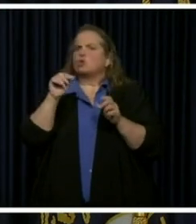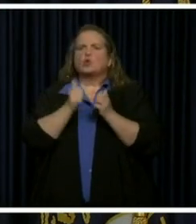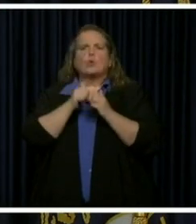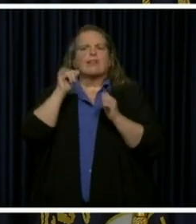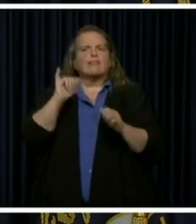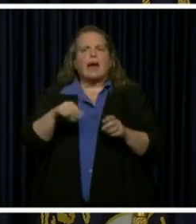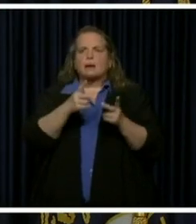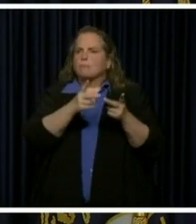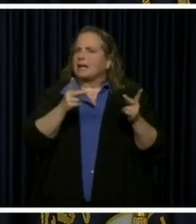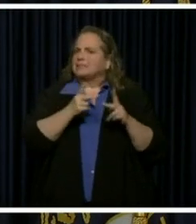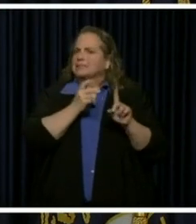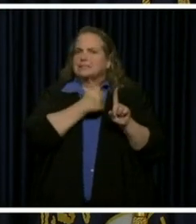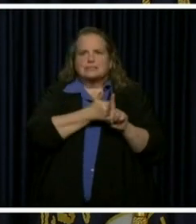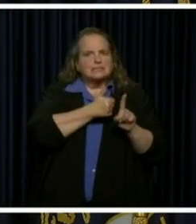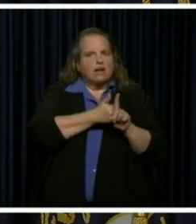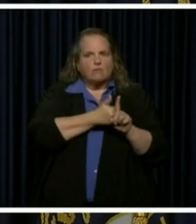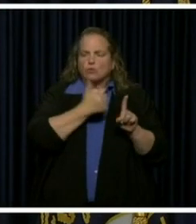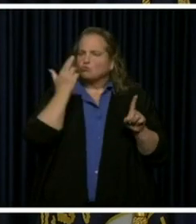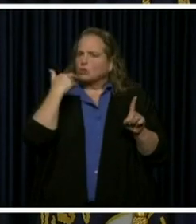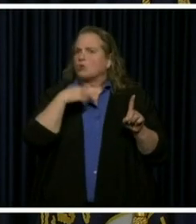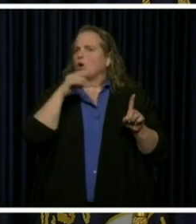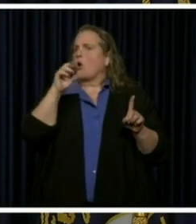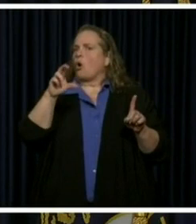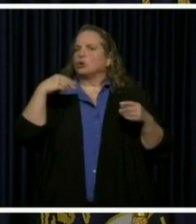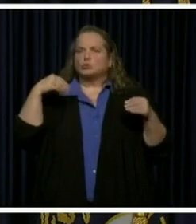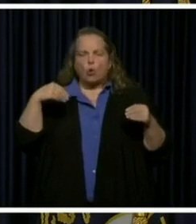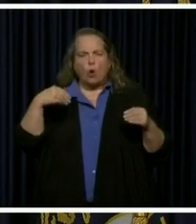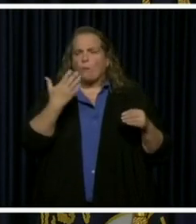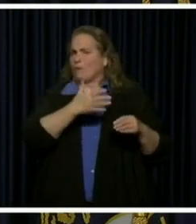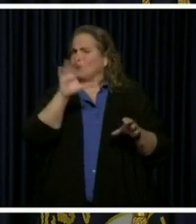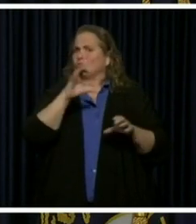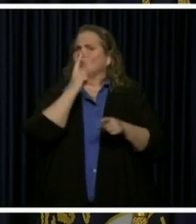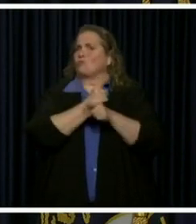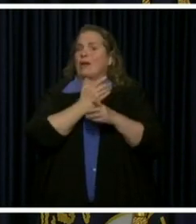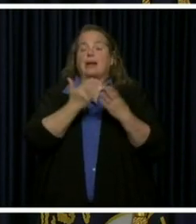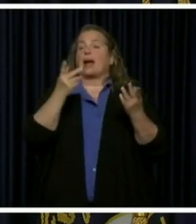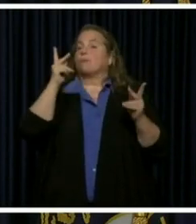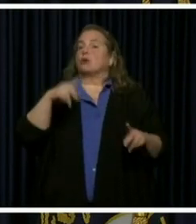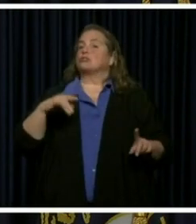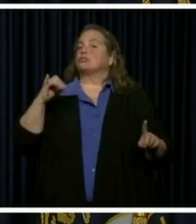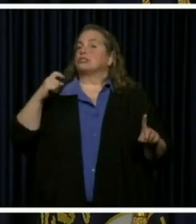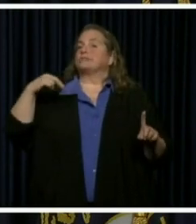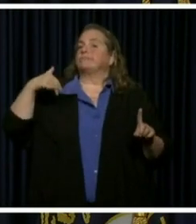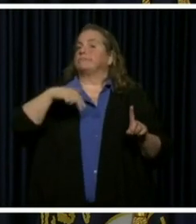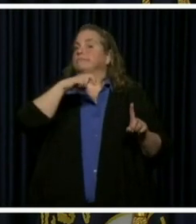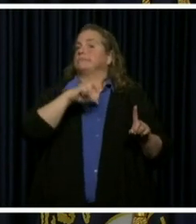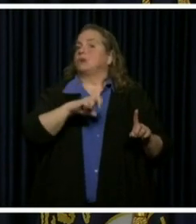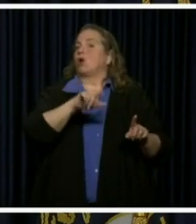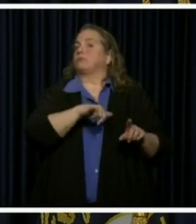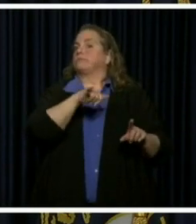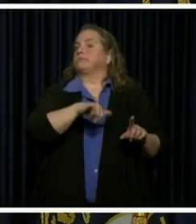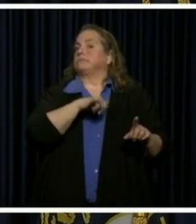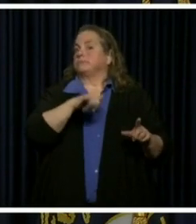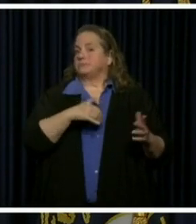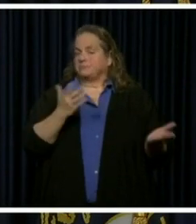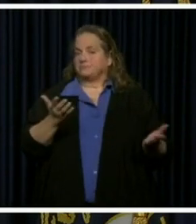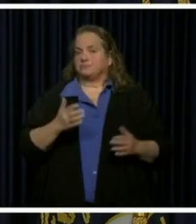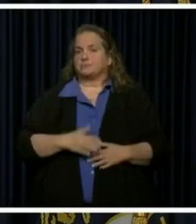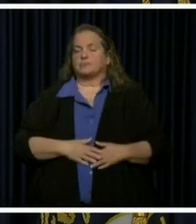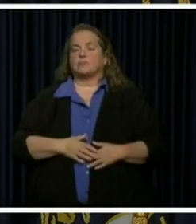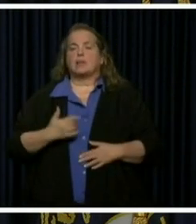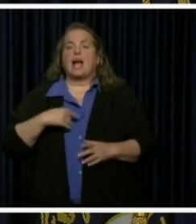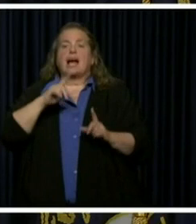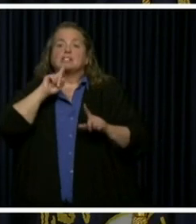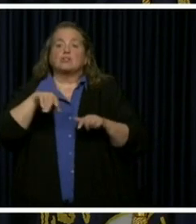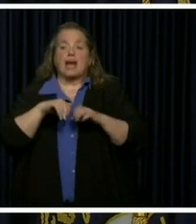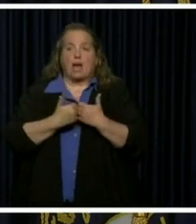institution itself, and they could all be doing the right thing. This thing just spreads aggressively. I answered how